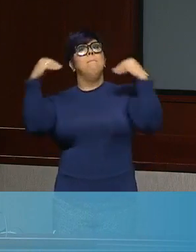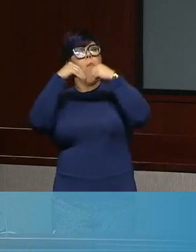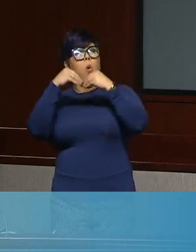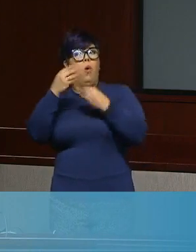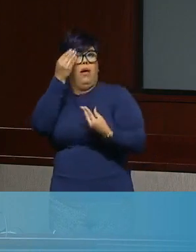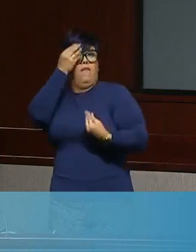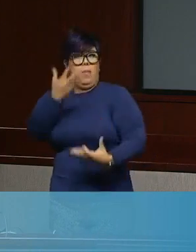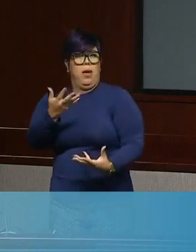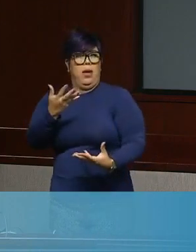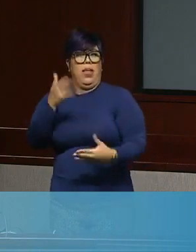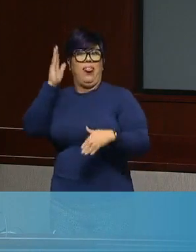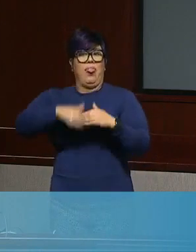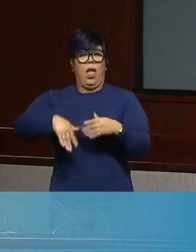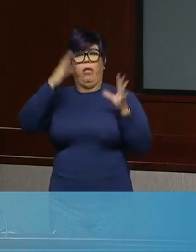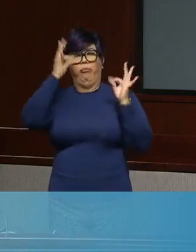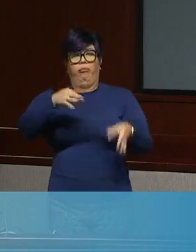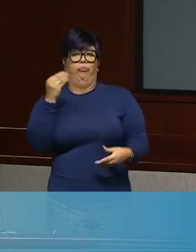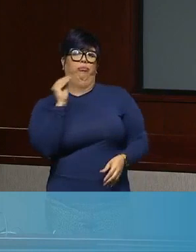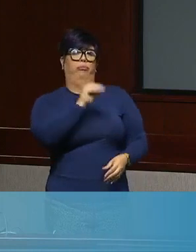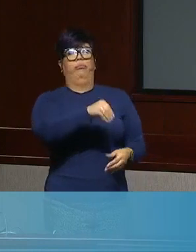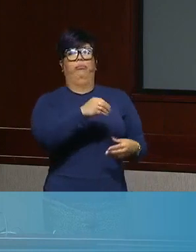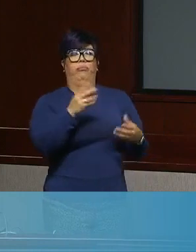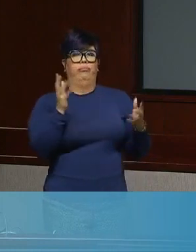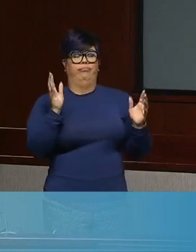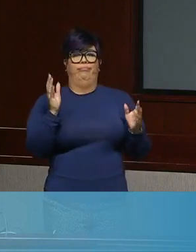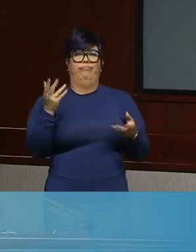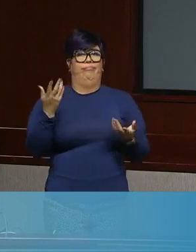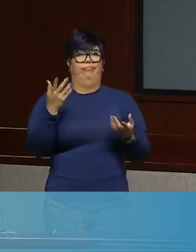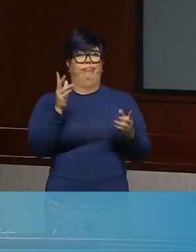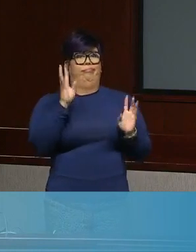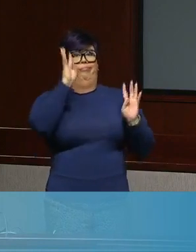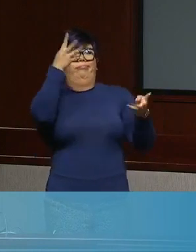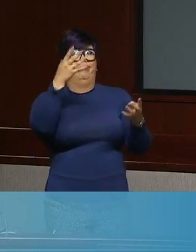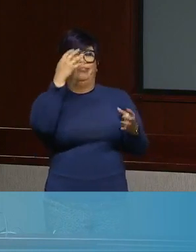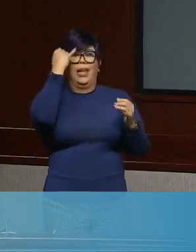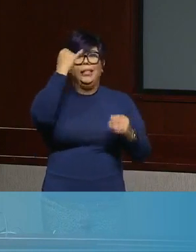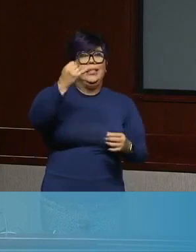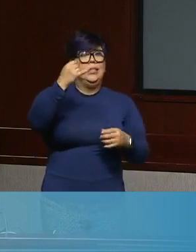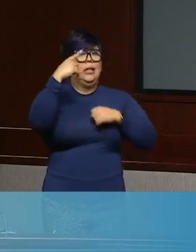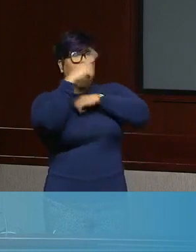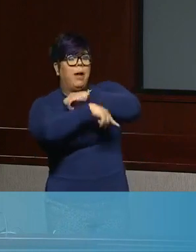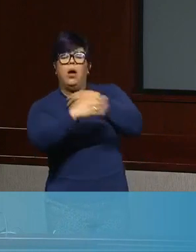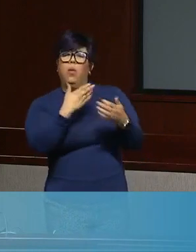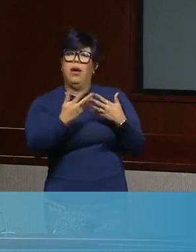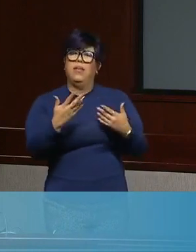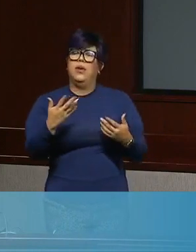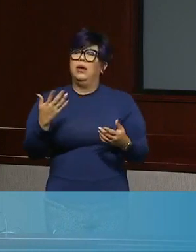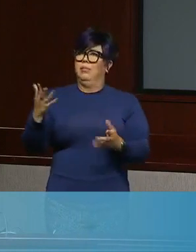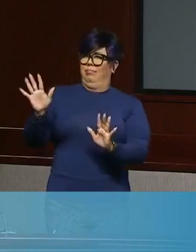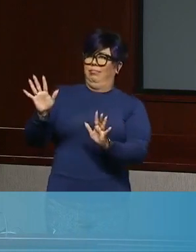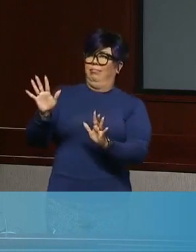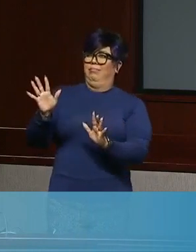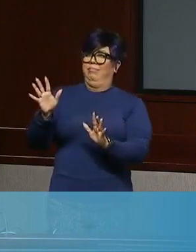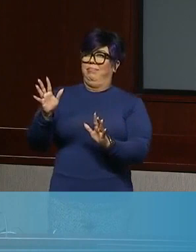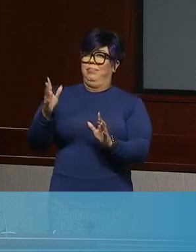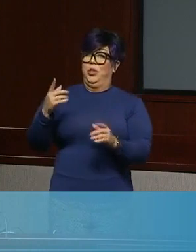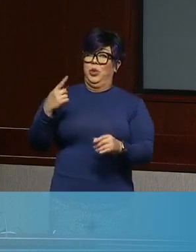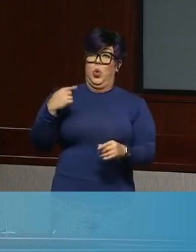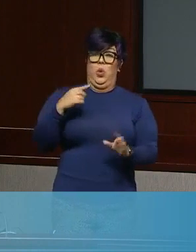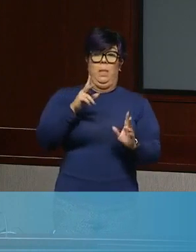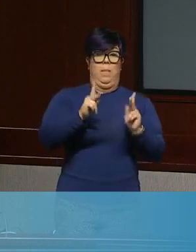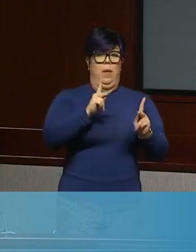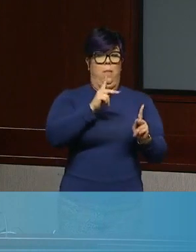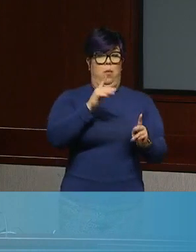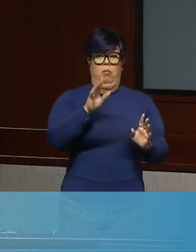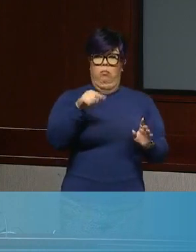We don't understand why you are penalizing us for a voluntary action that we have very